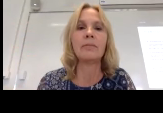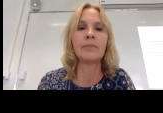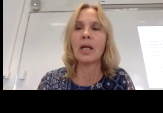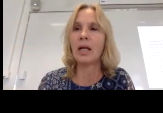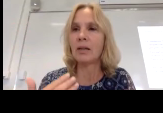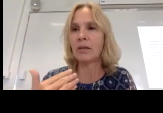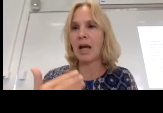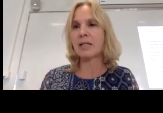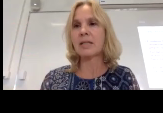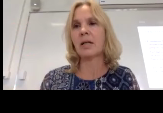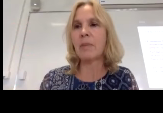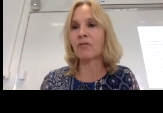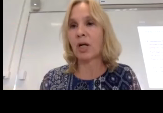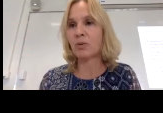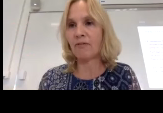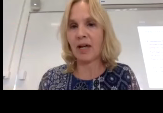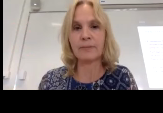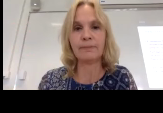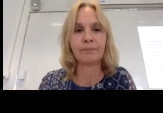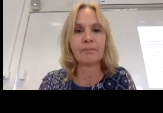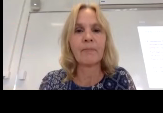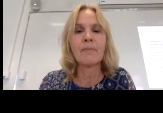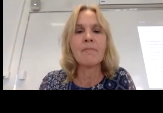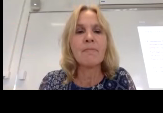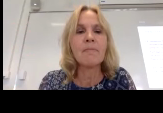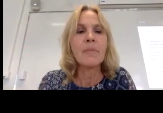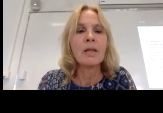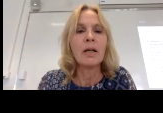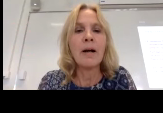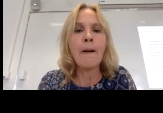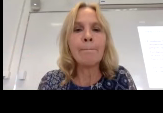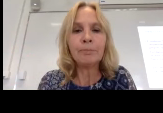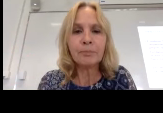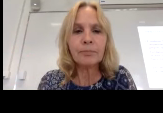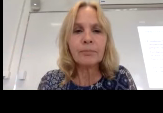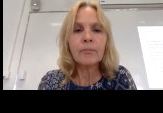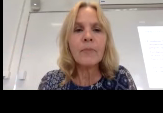a nice N400 effect.